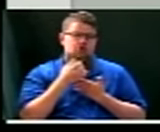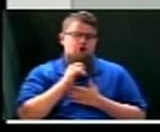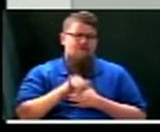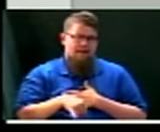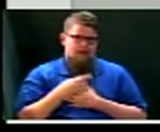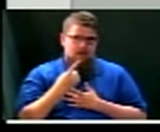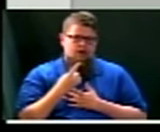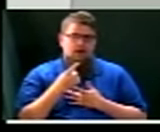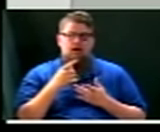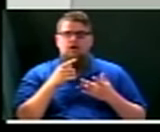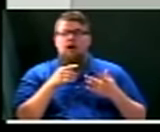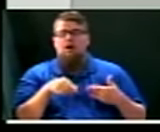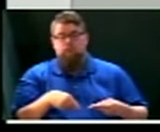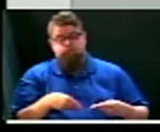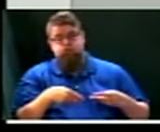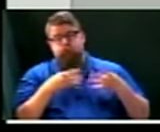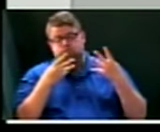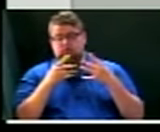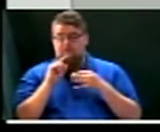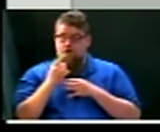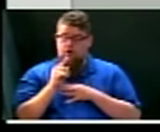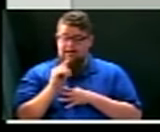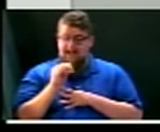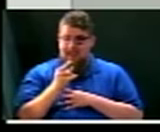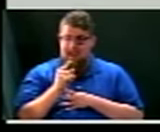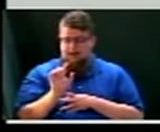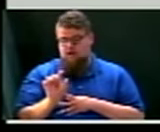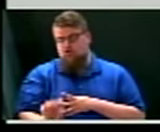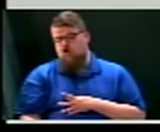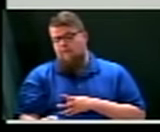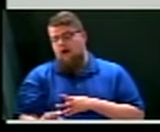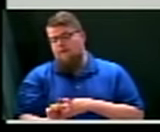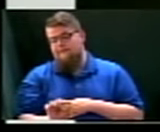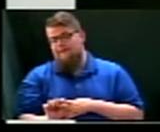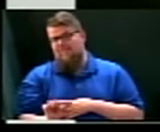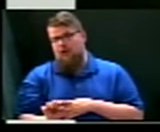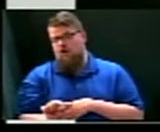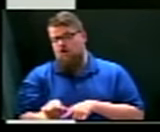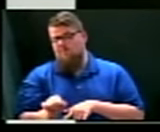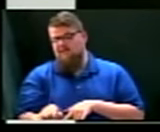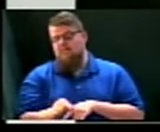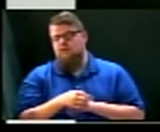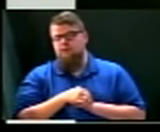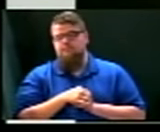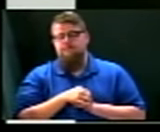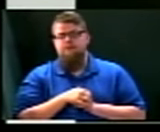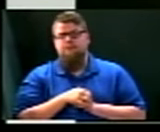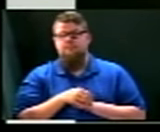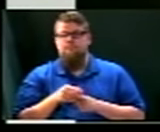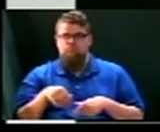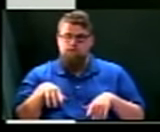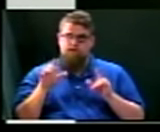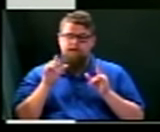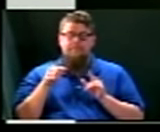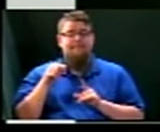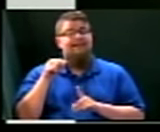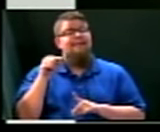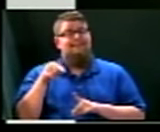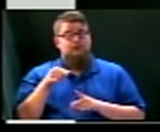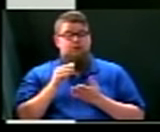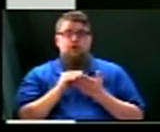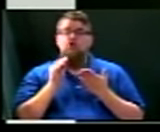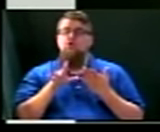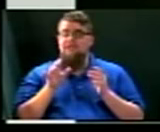Debbie, if you will go to the first tag down toward the bottom. Thank you. Now, this is what the student was able to